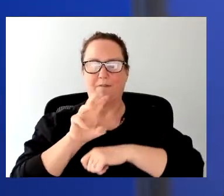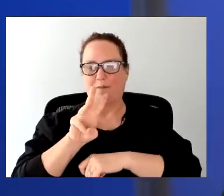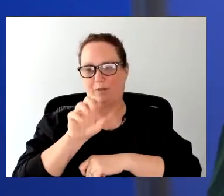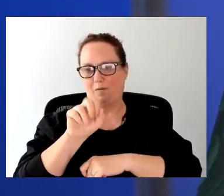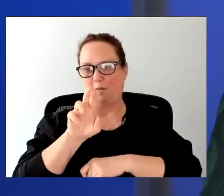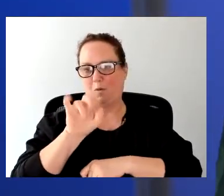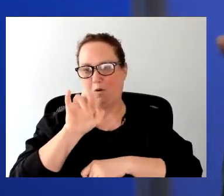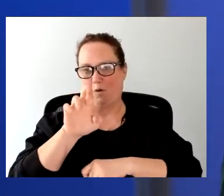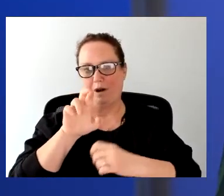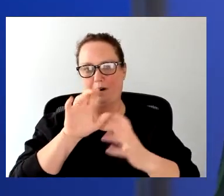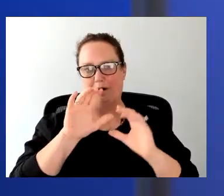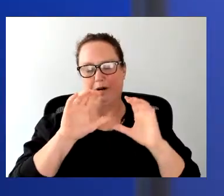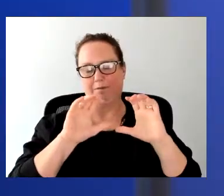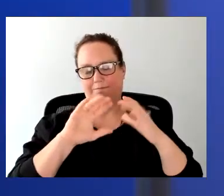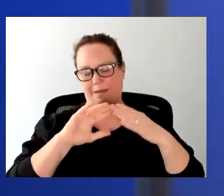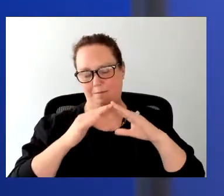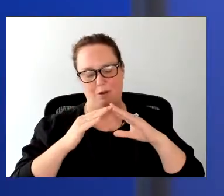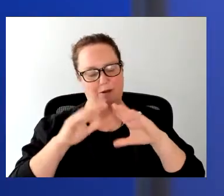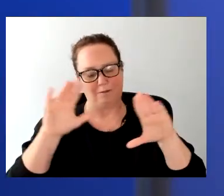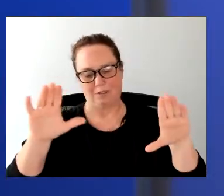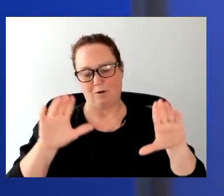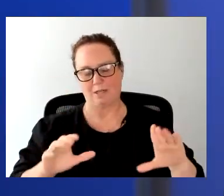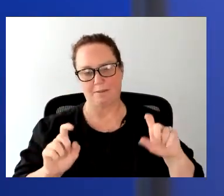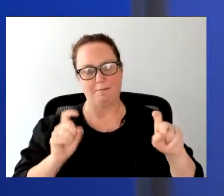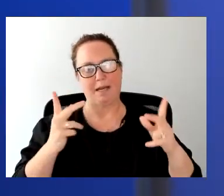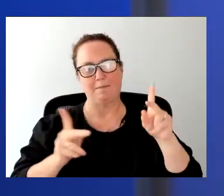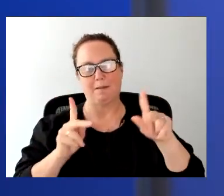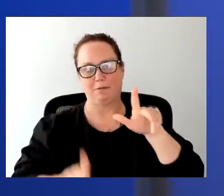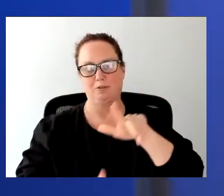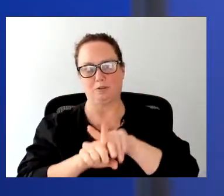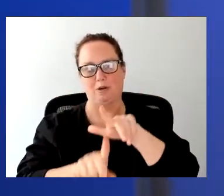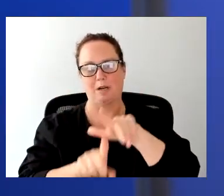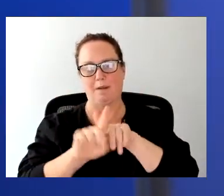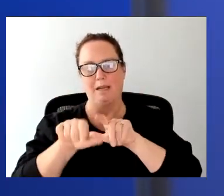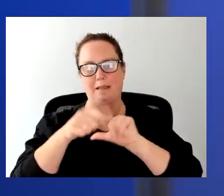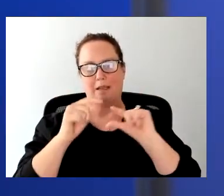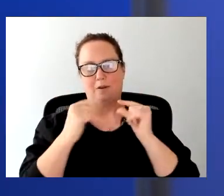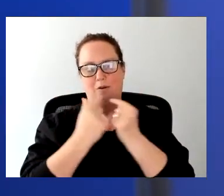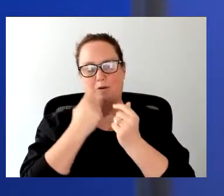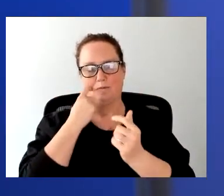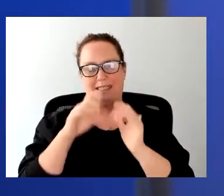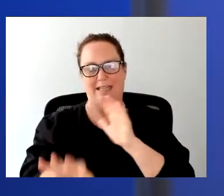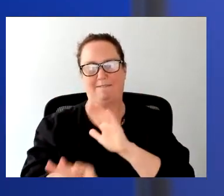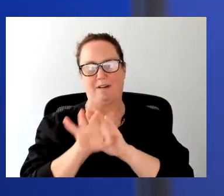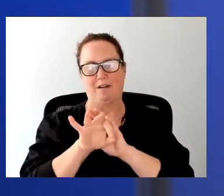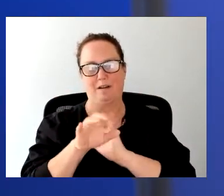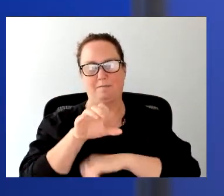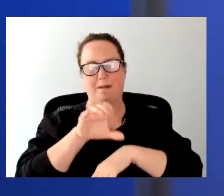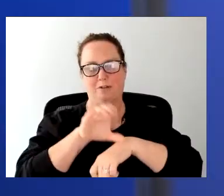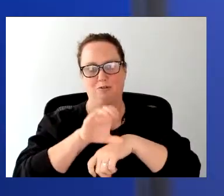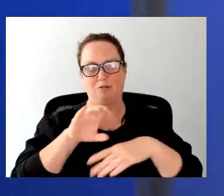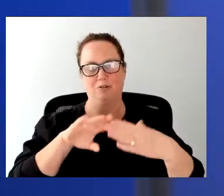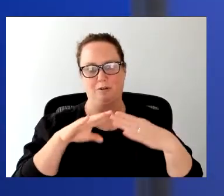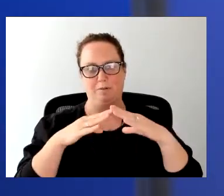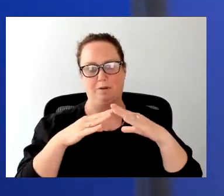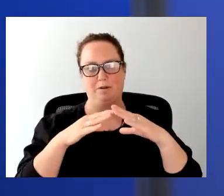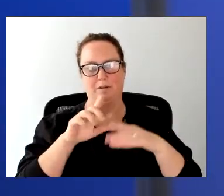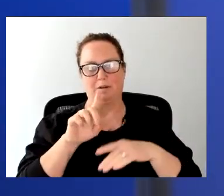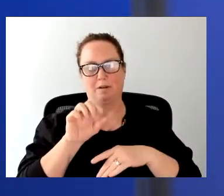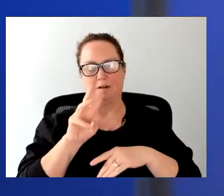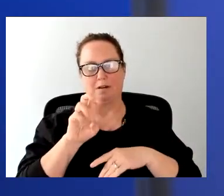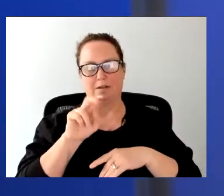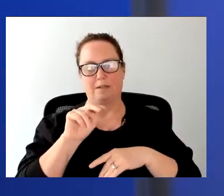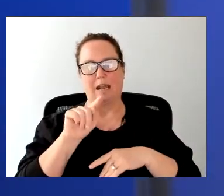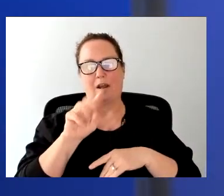was awesome. We had such a great turnout. The other group I recently found was my church community. It's the Downtown Church of